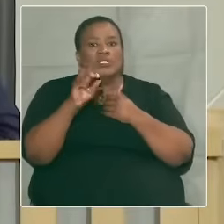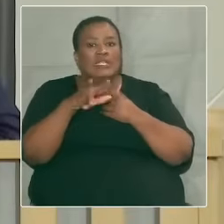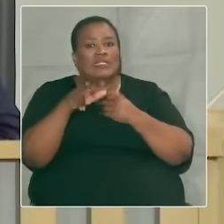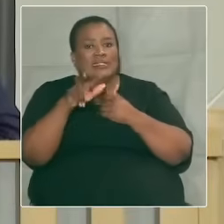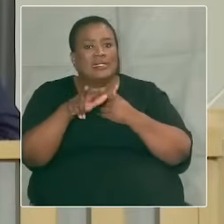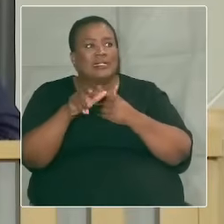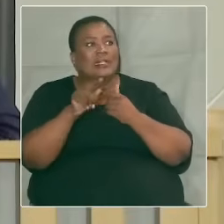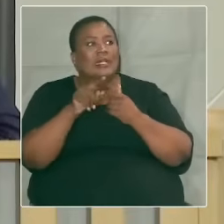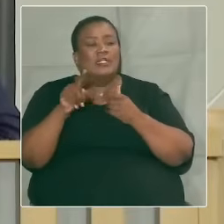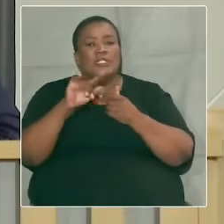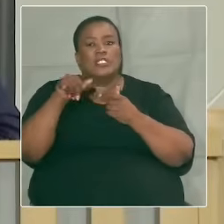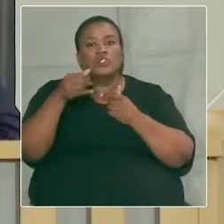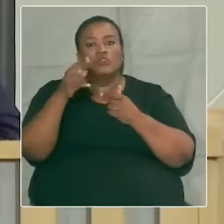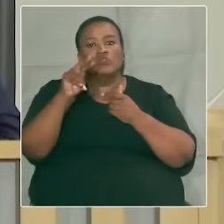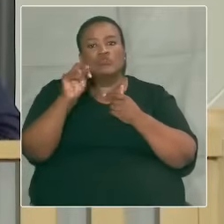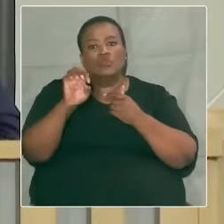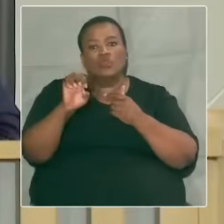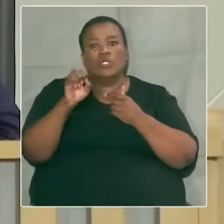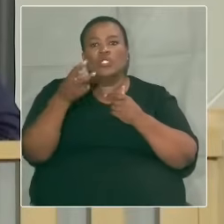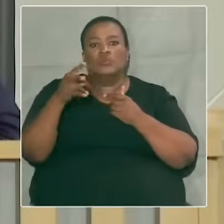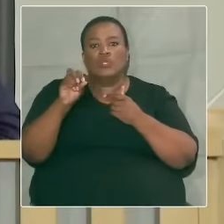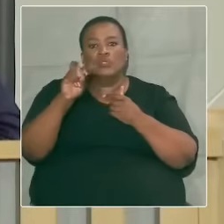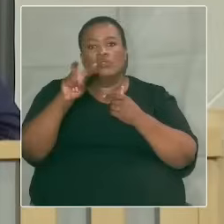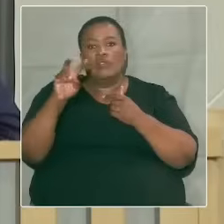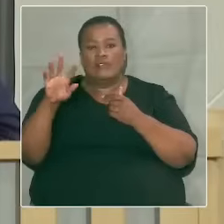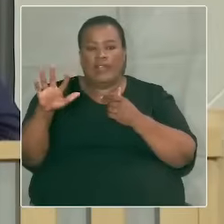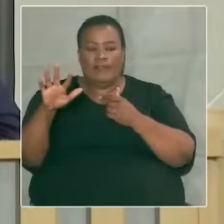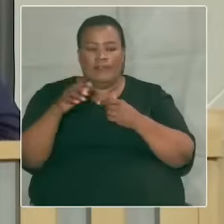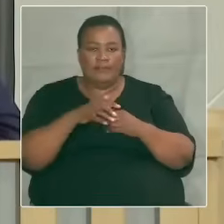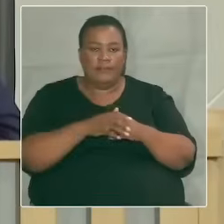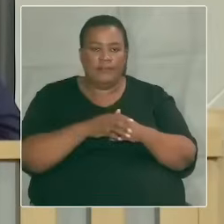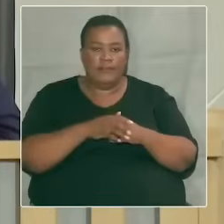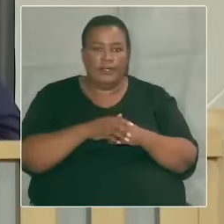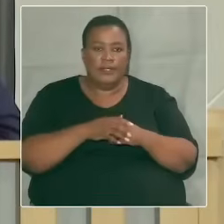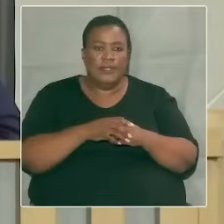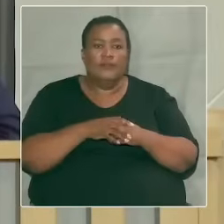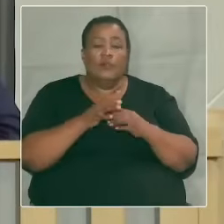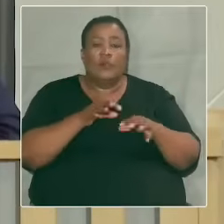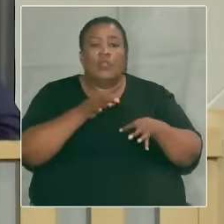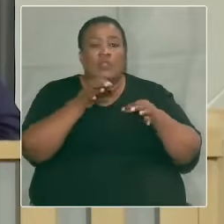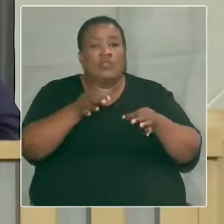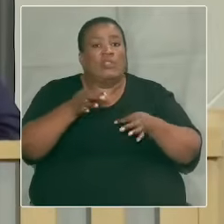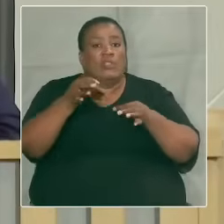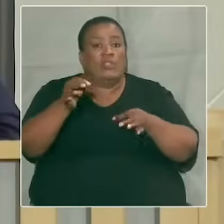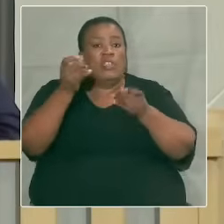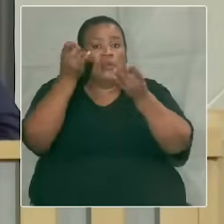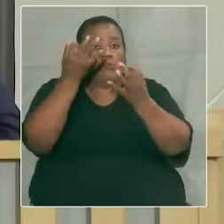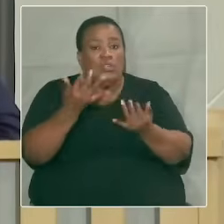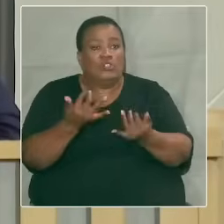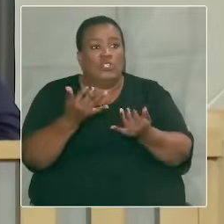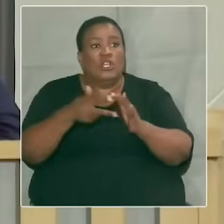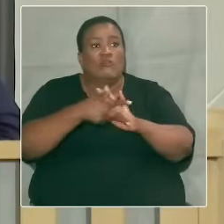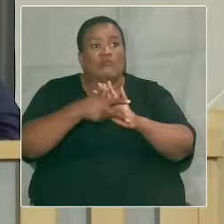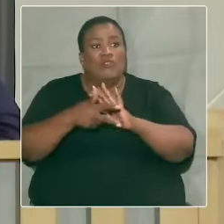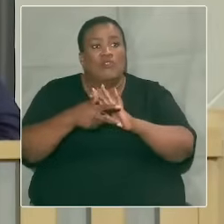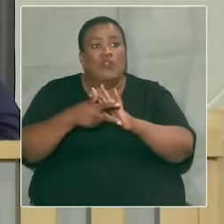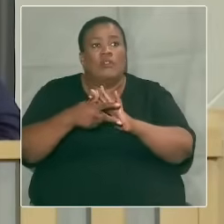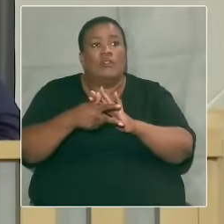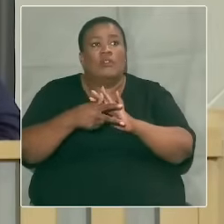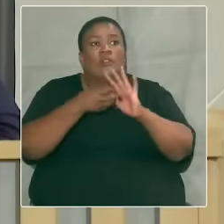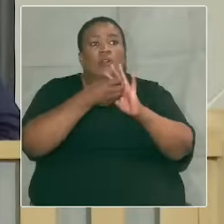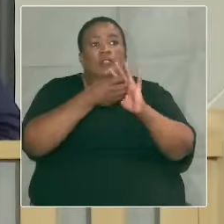2025. The relevant extensions and financial authorities or approval are attached as